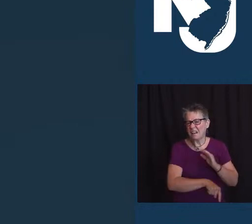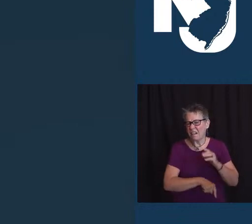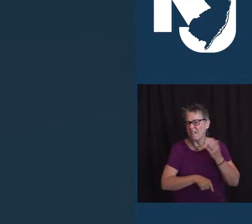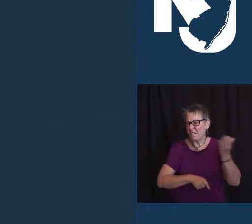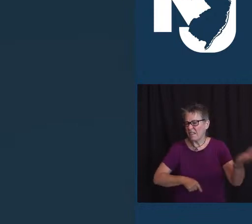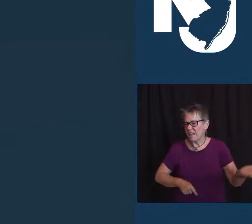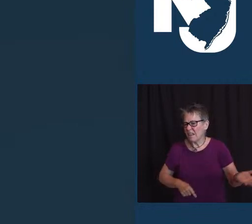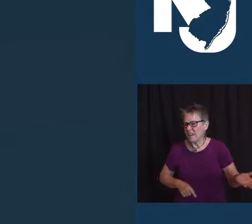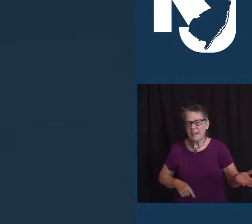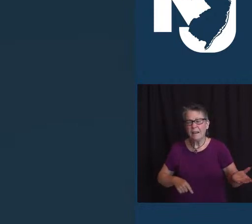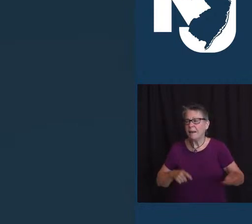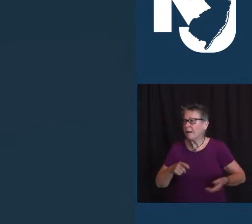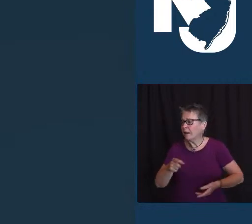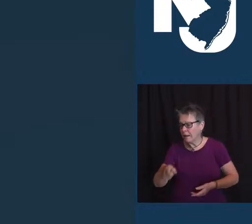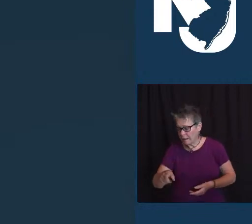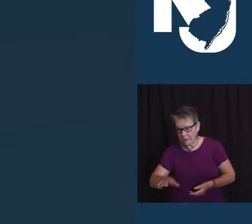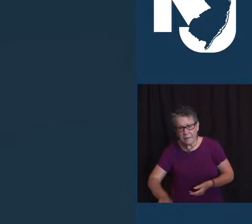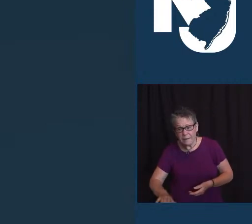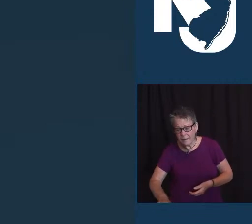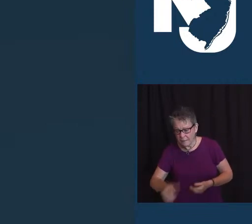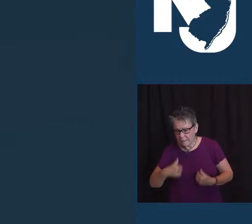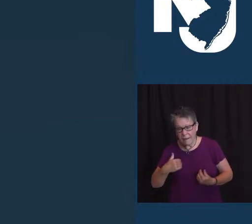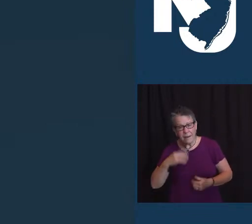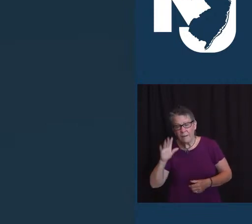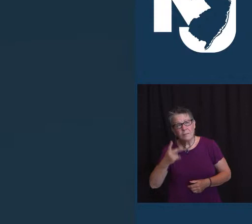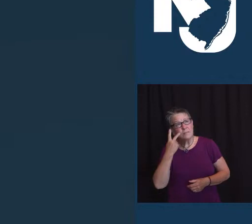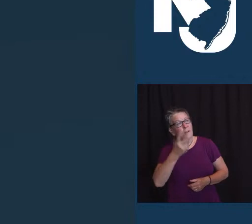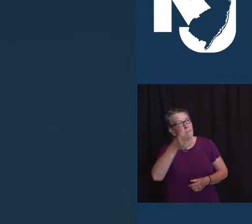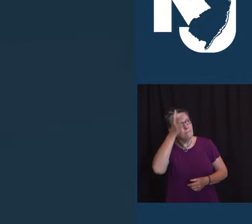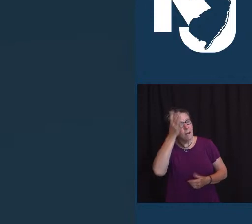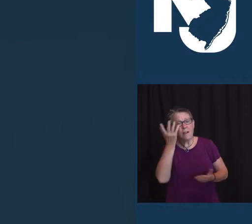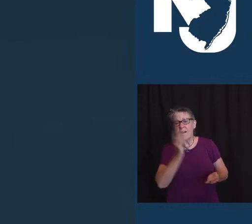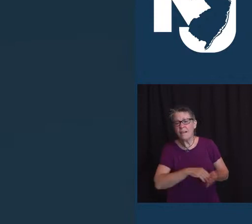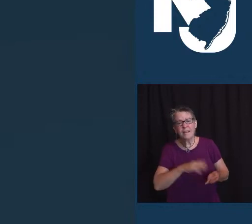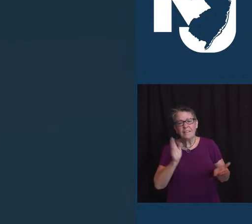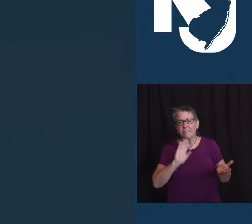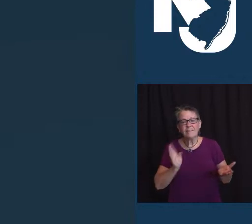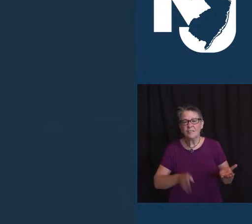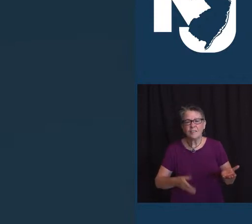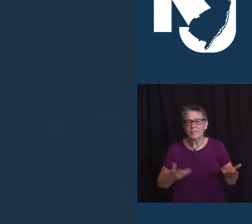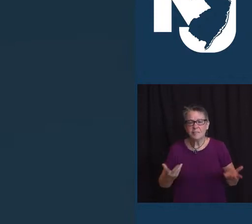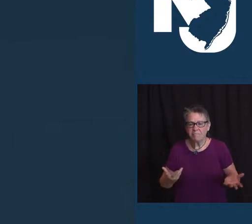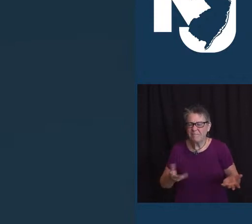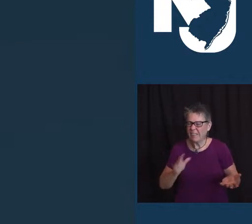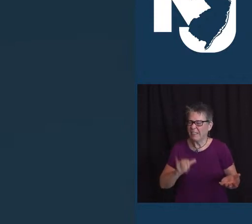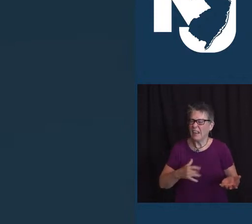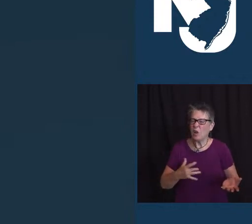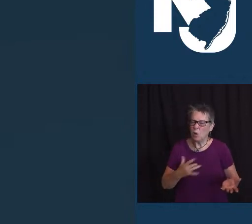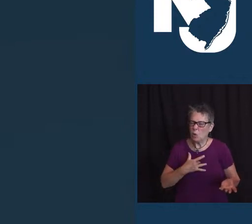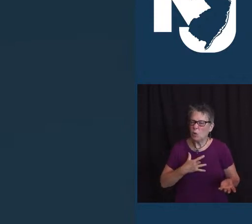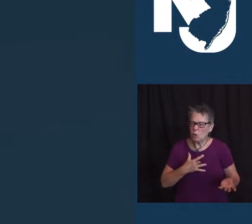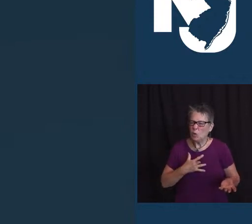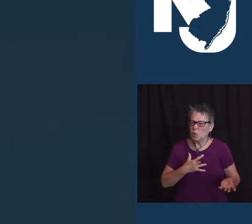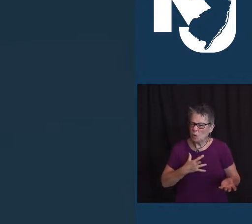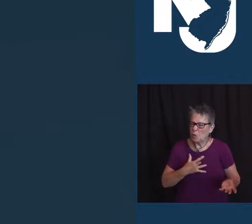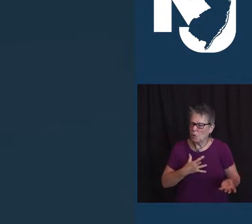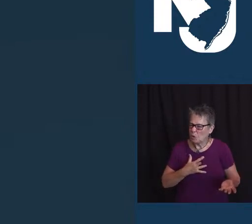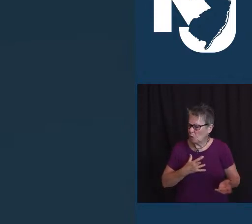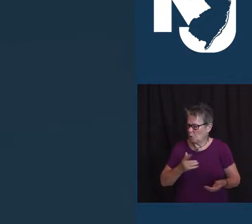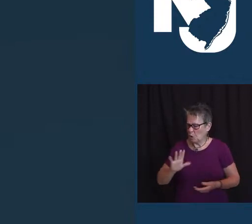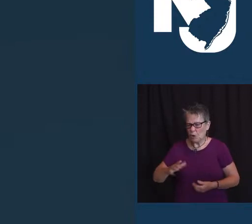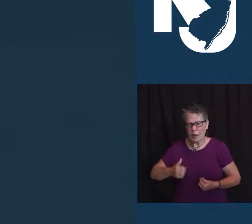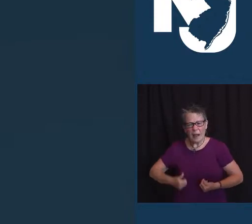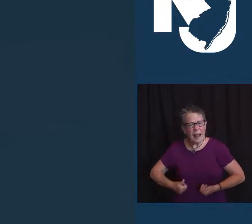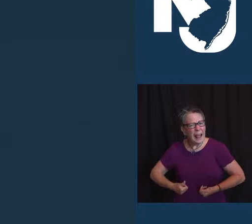a hero who earned multiple commendations from the Italian government. But her life was always spent in Monmouth